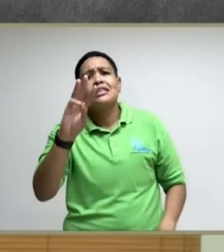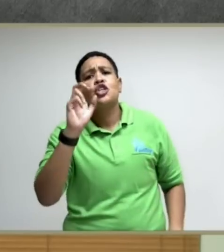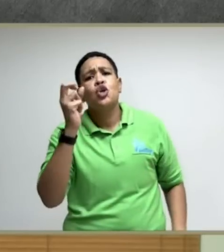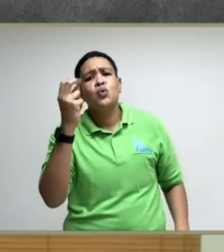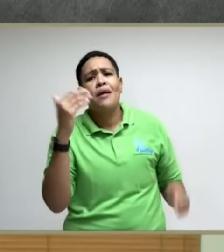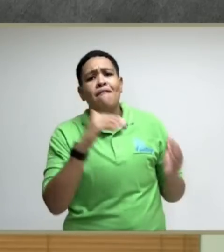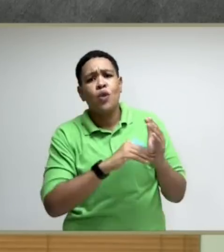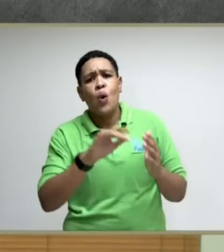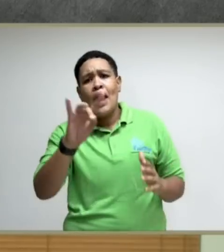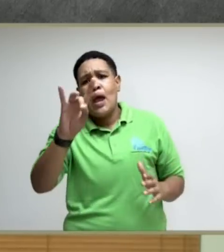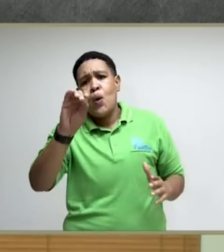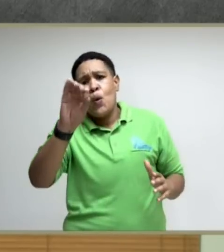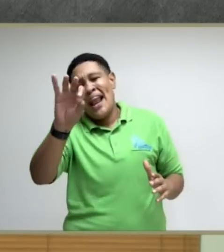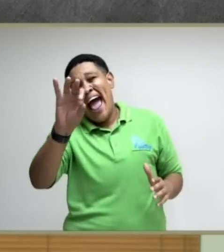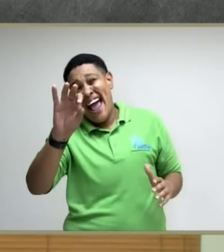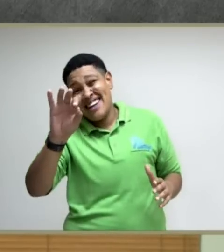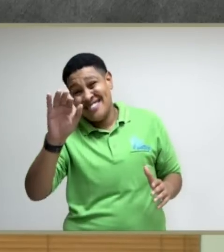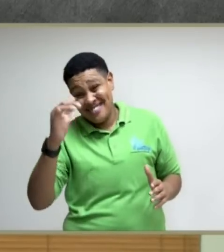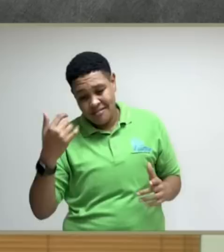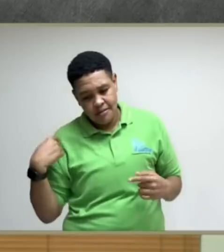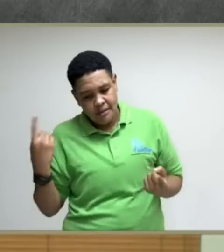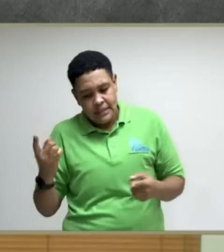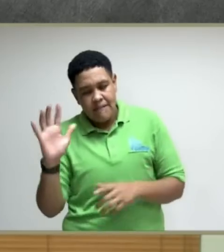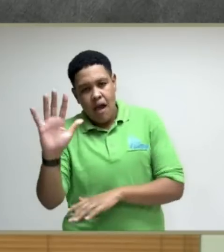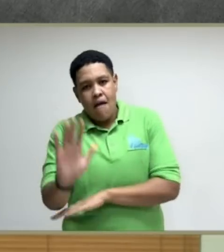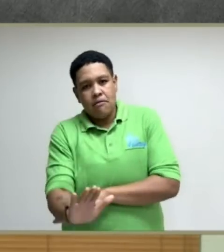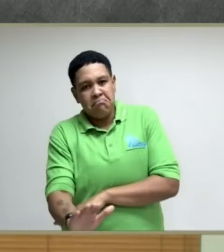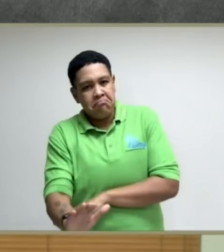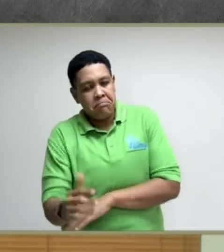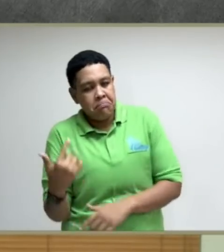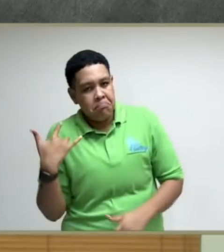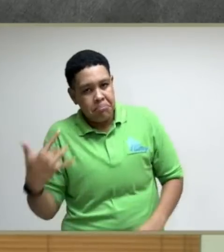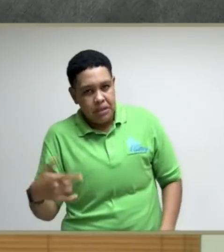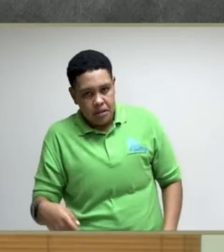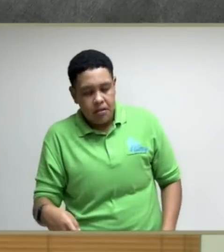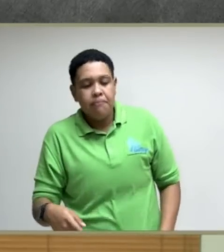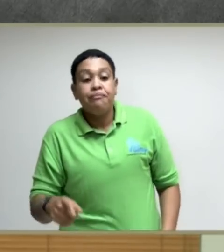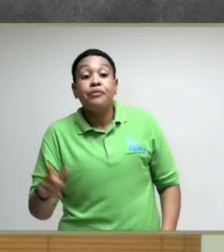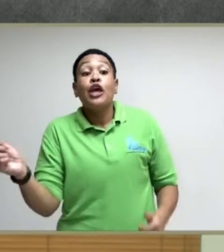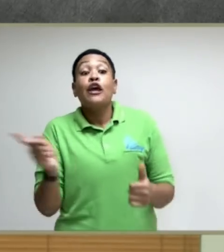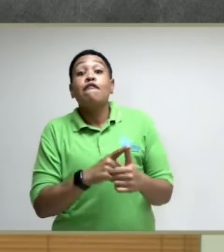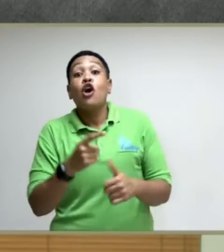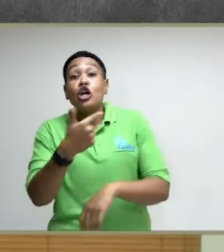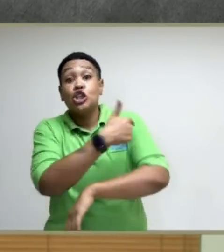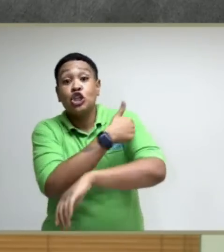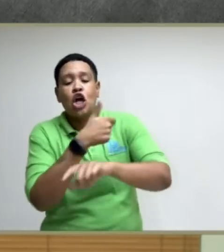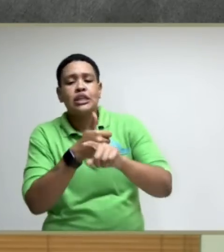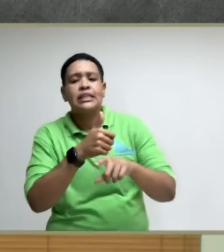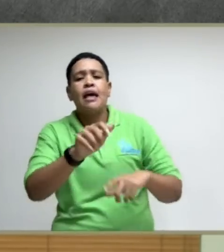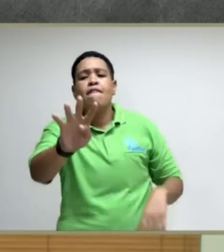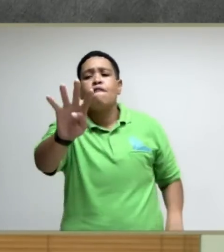612,809, and this is at 5 p.m. today. The first doses,